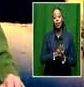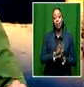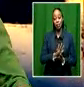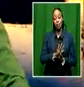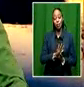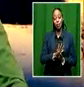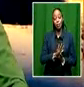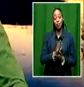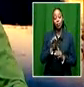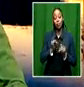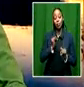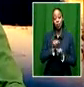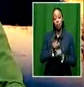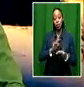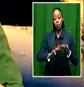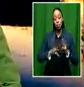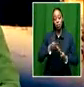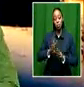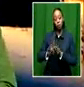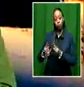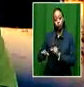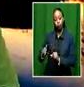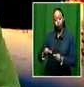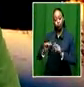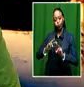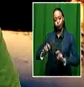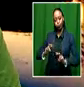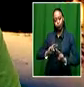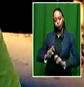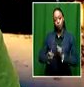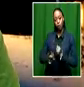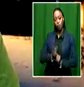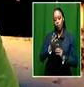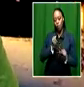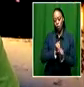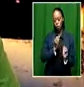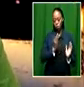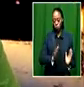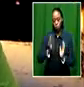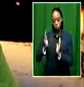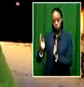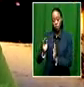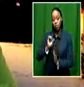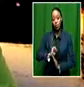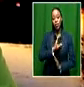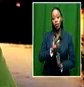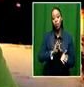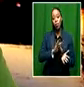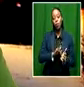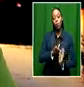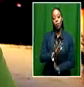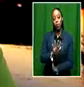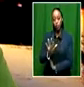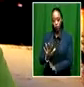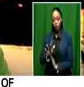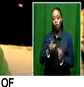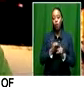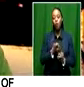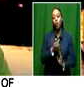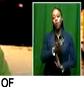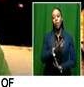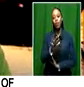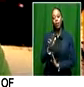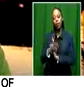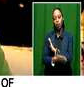2019, an international maths and science study, which comes out every 4 years, saw South Africa ranking 55 out of